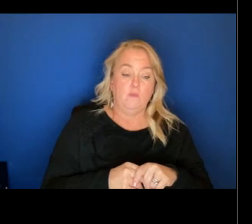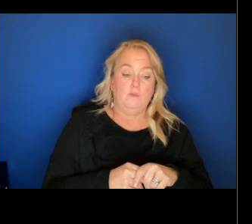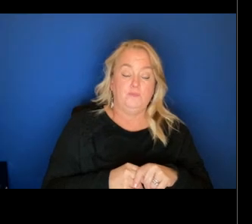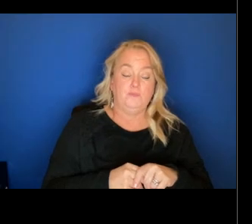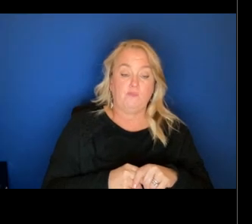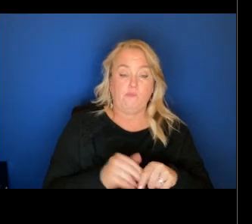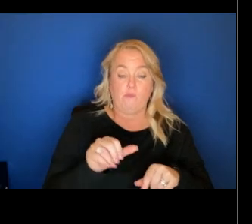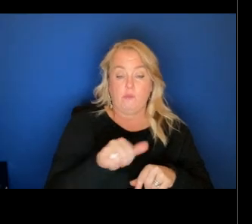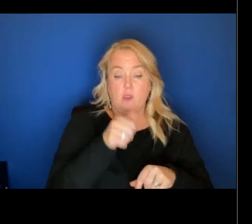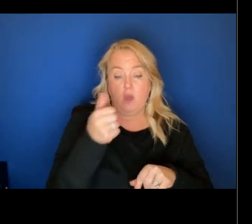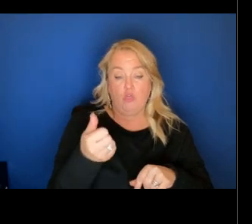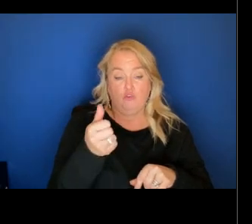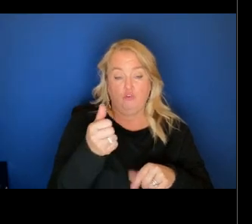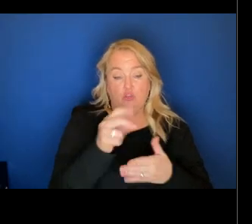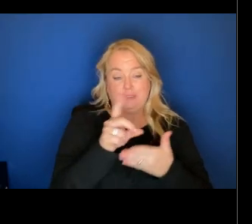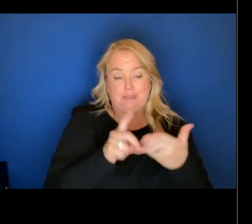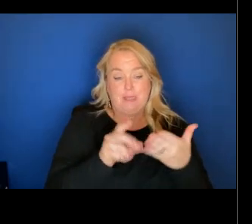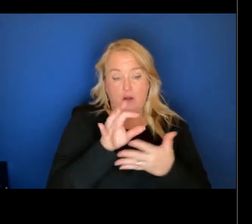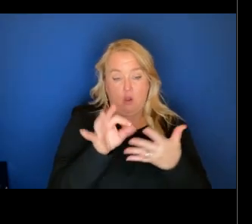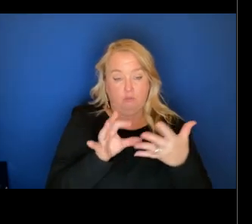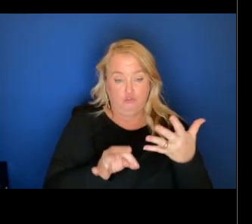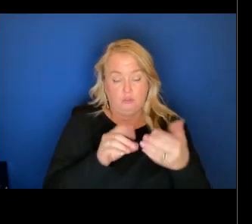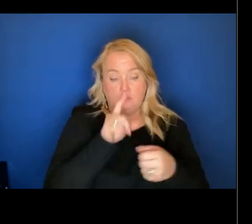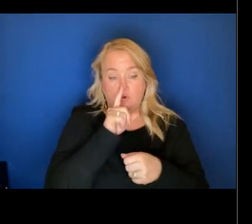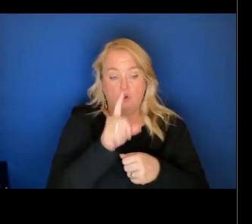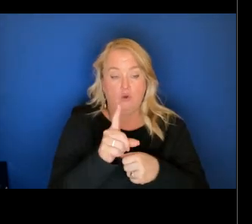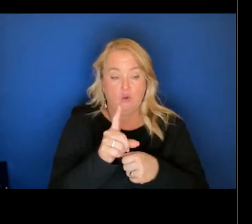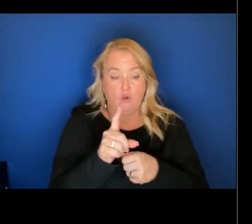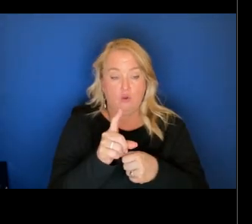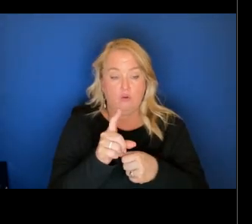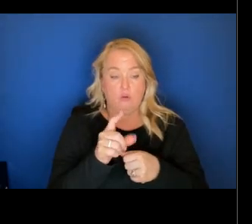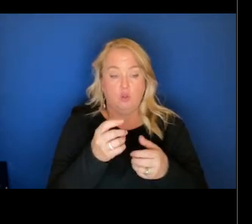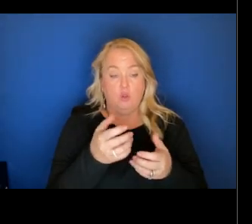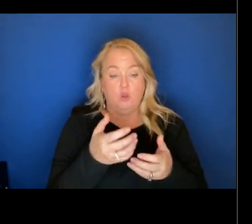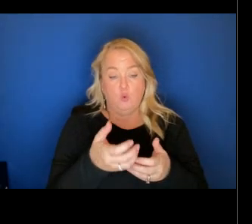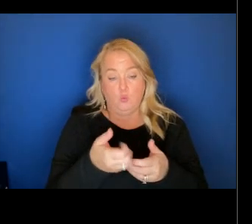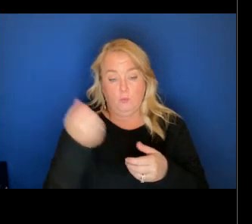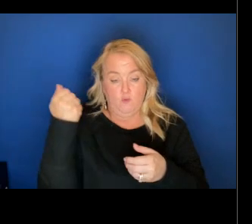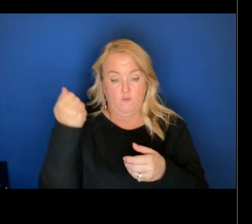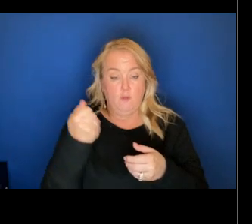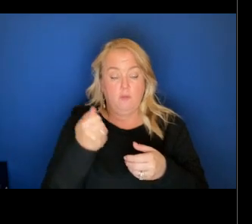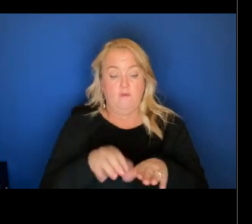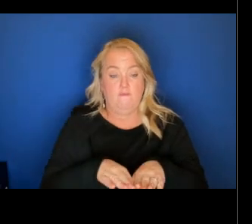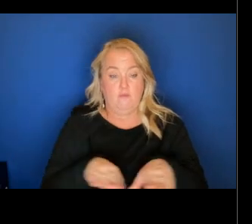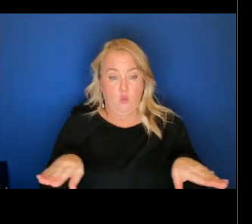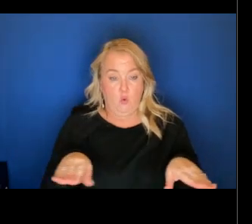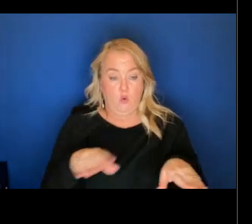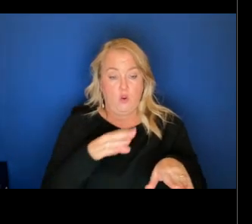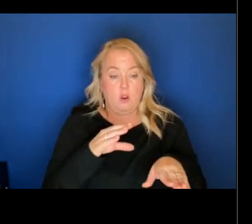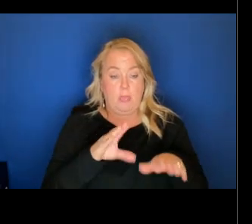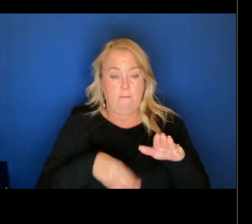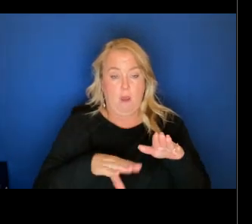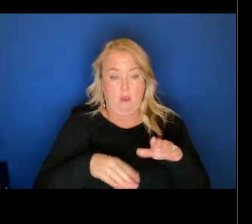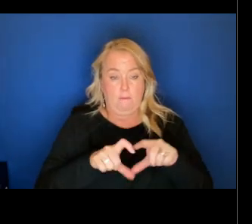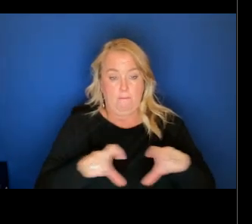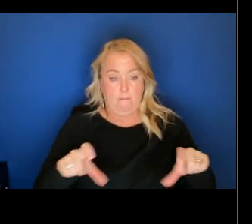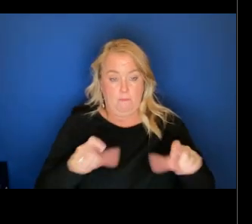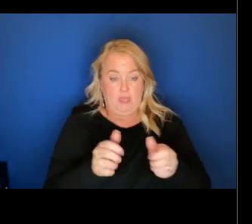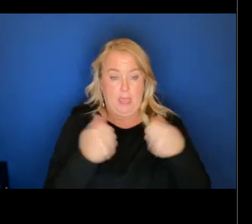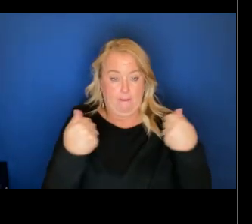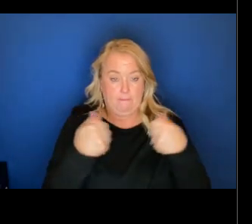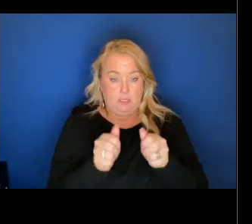Other similar design options include removable cabinet floor and bottom,